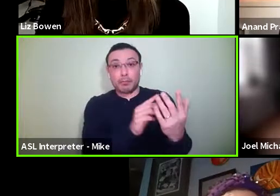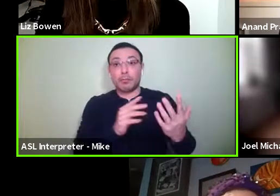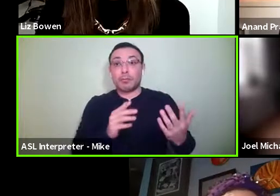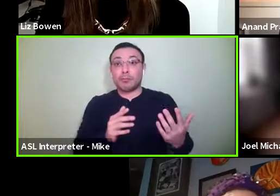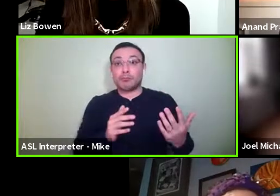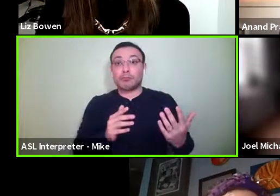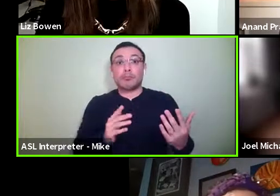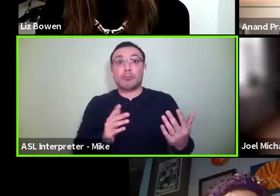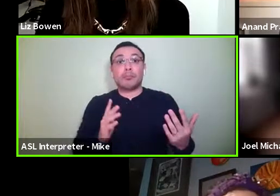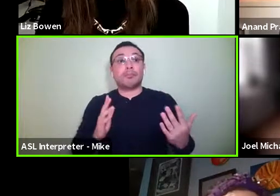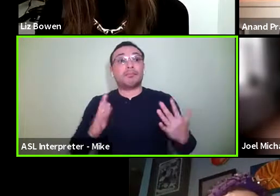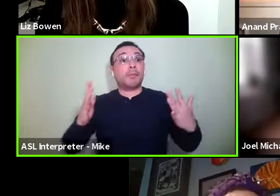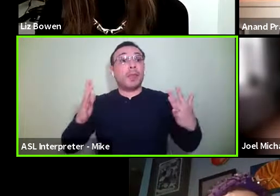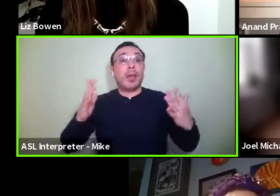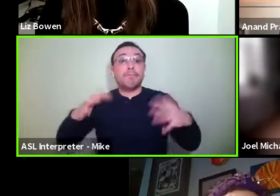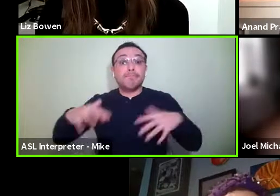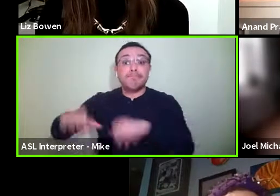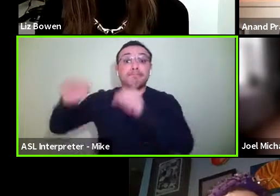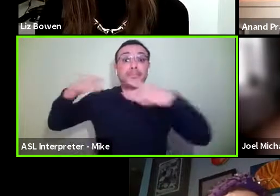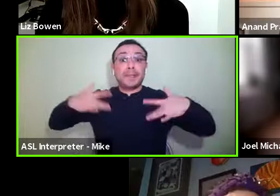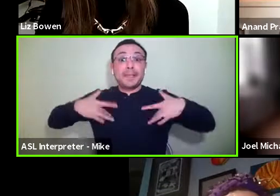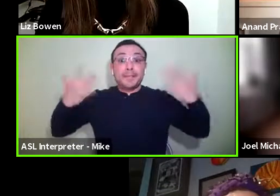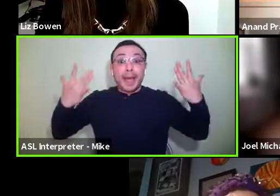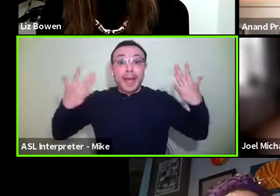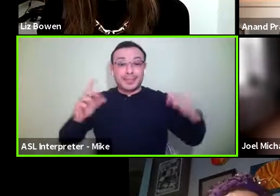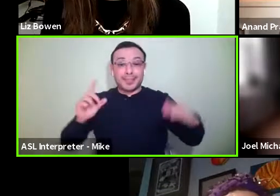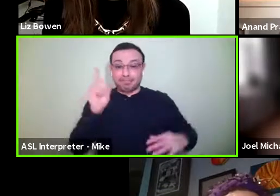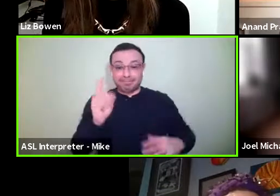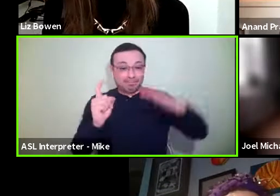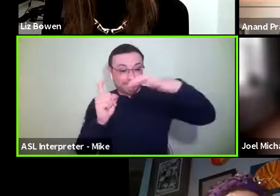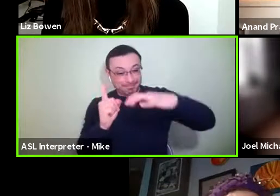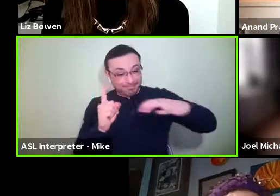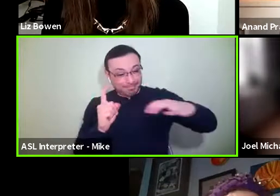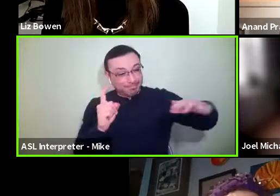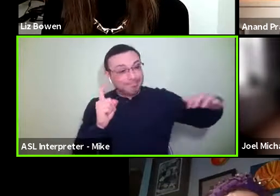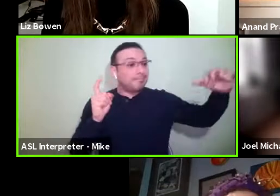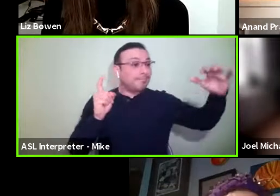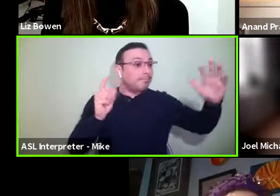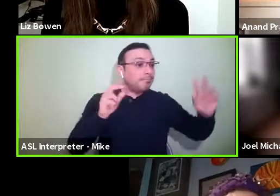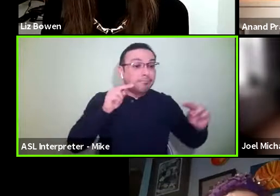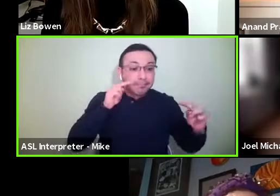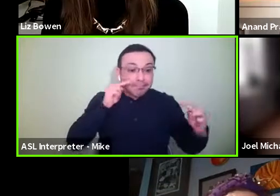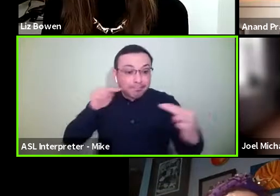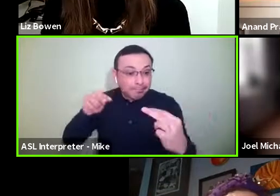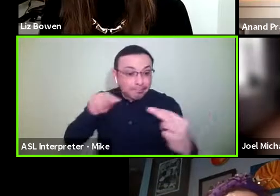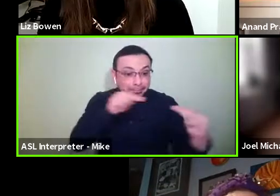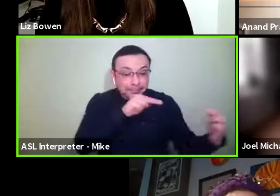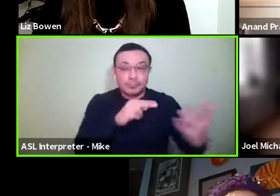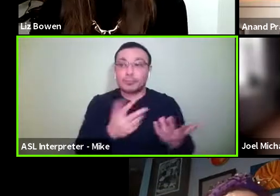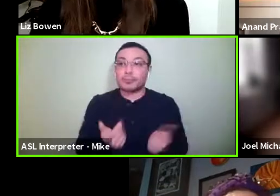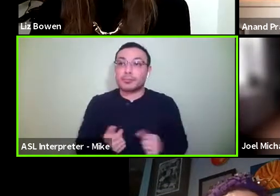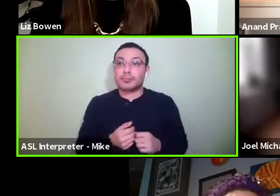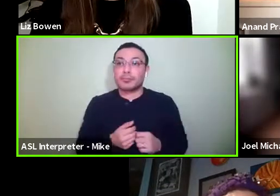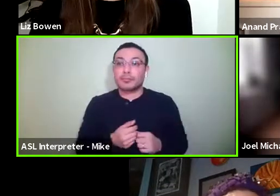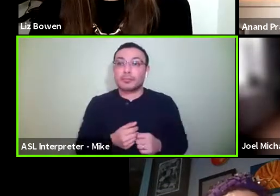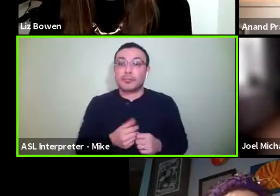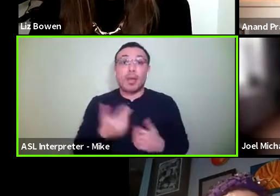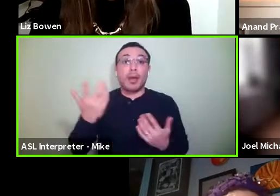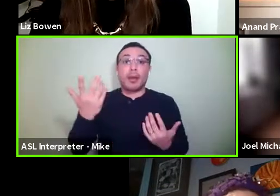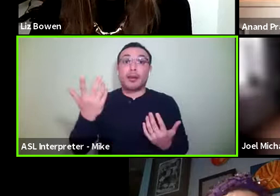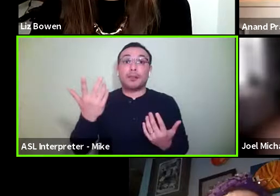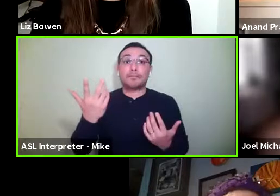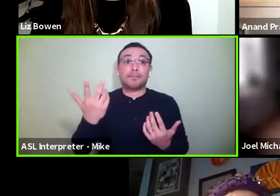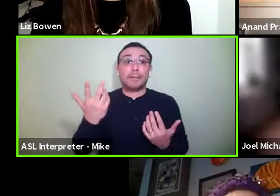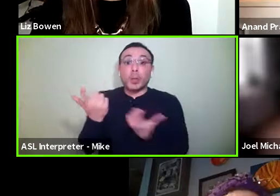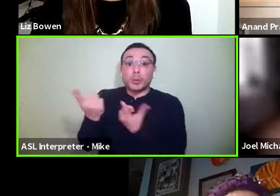events, if you will, and in-person life together in public,